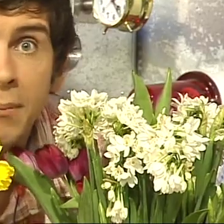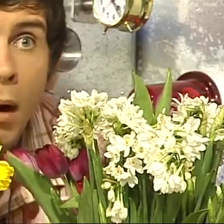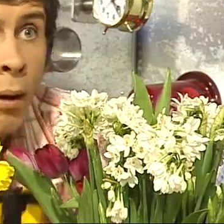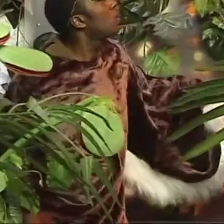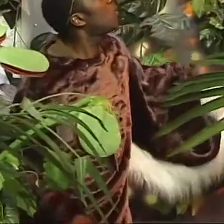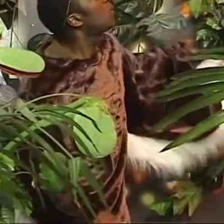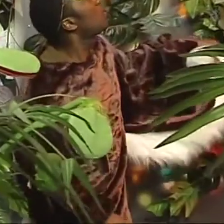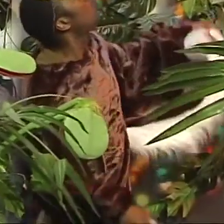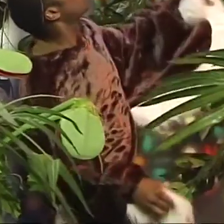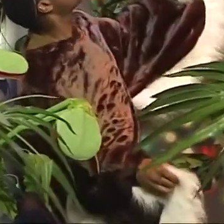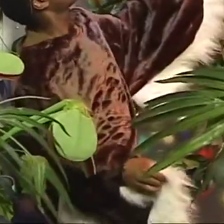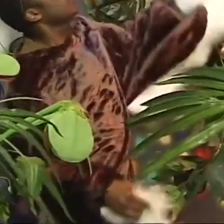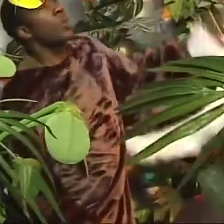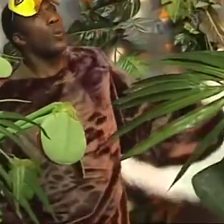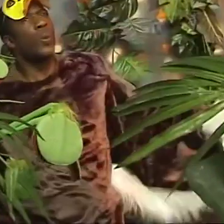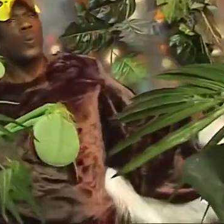time?